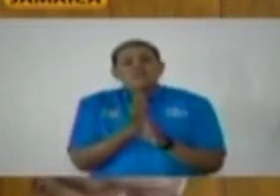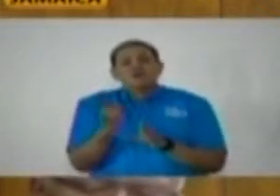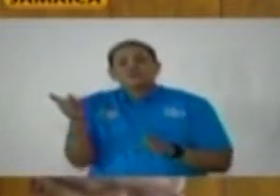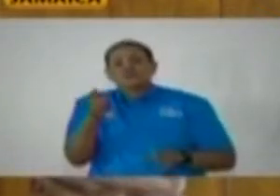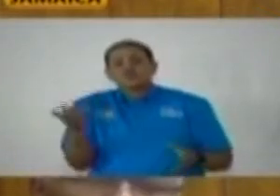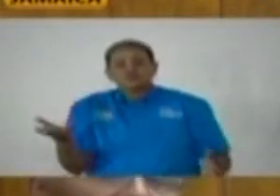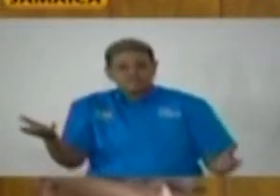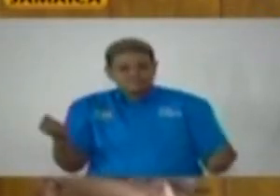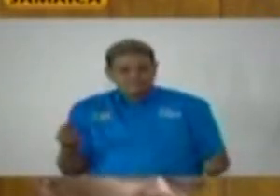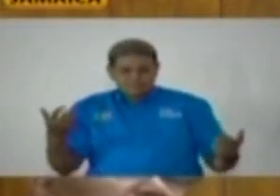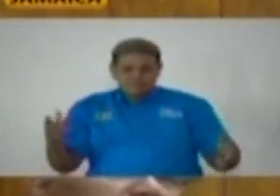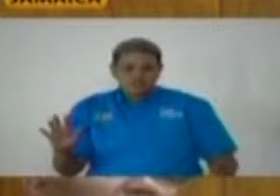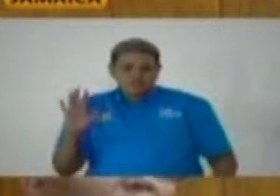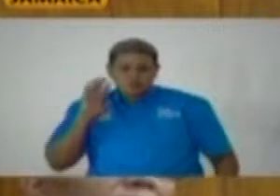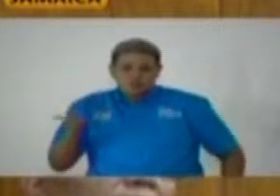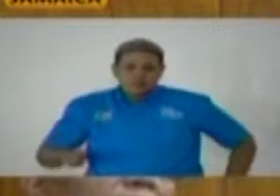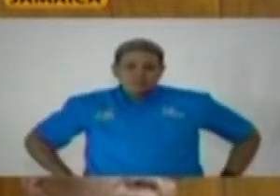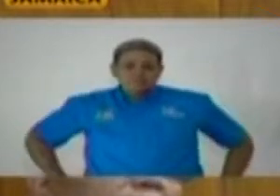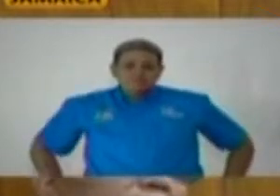have outlined.